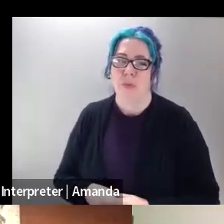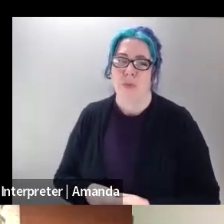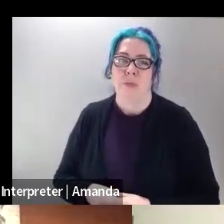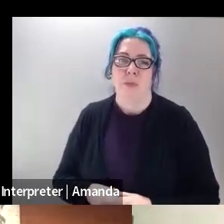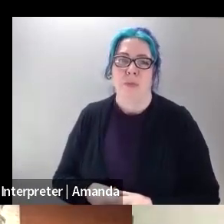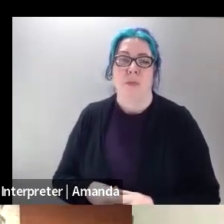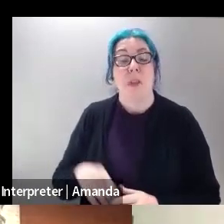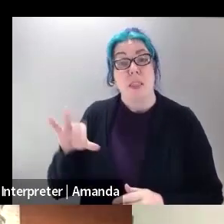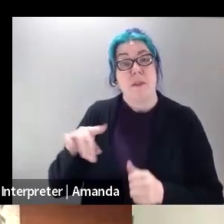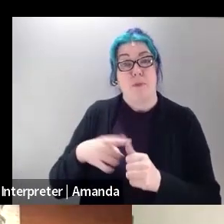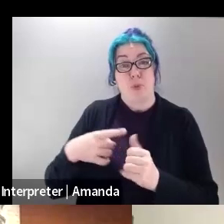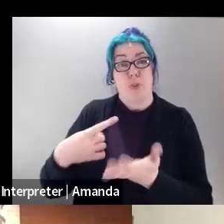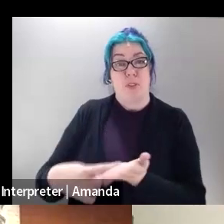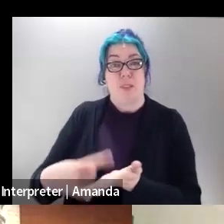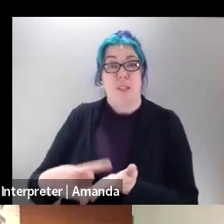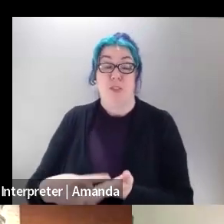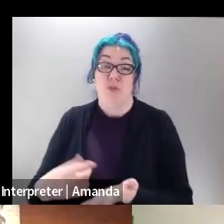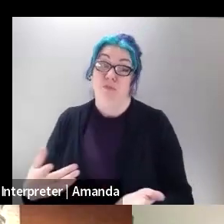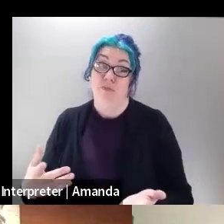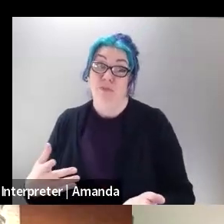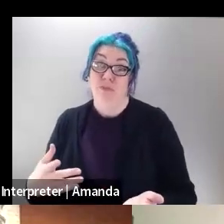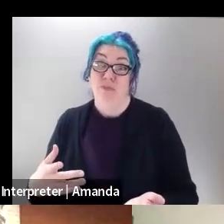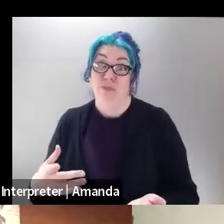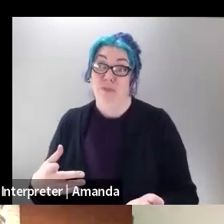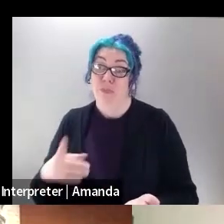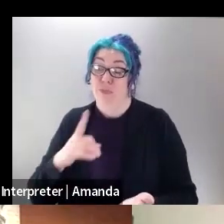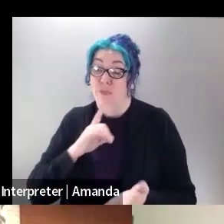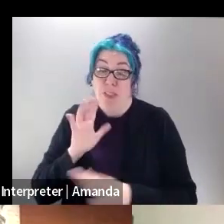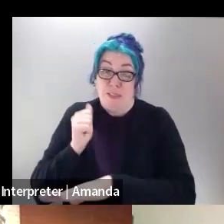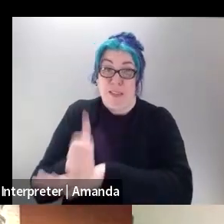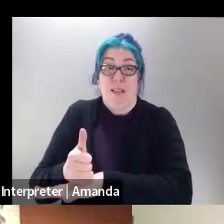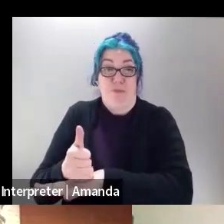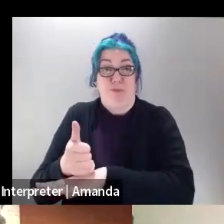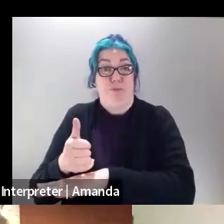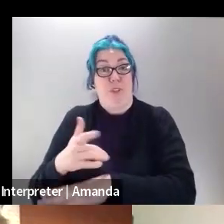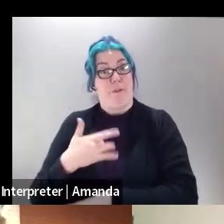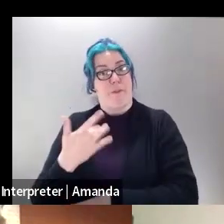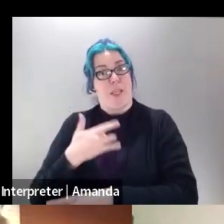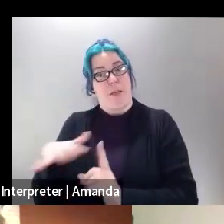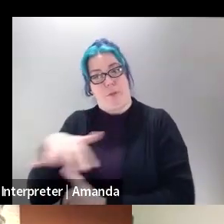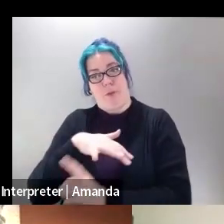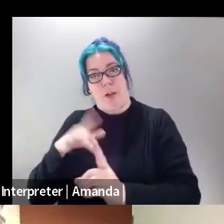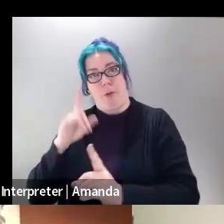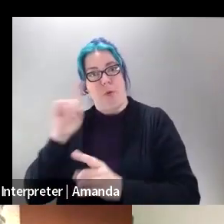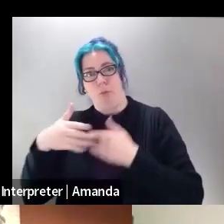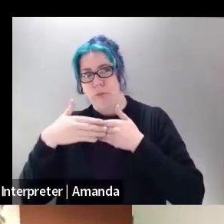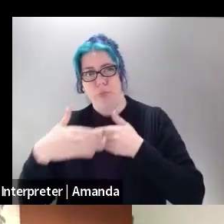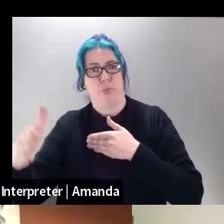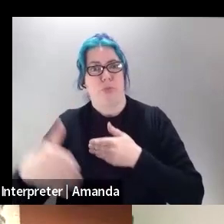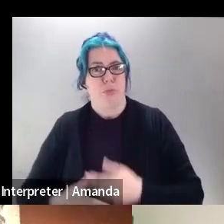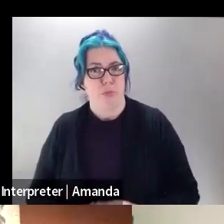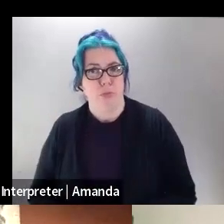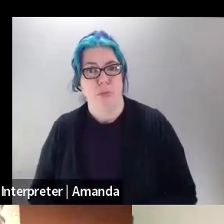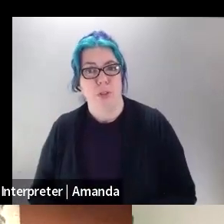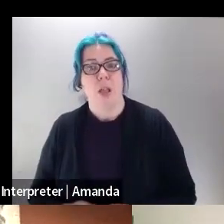set the tone of we will work together collaboratively throughout. We all have a job. Your job is as a performer, your job as a designer, my